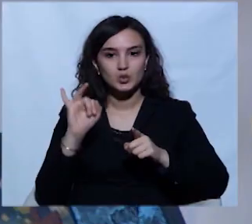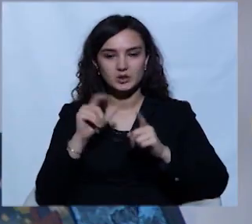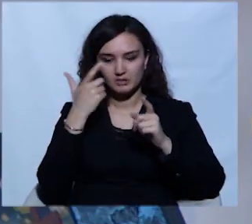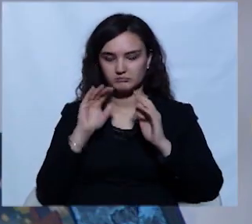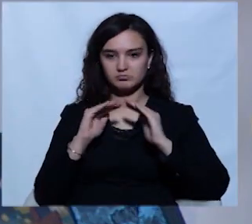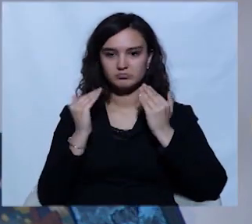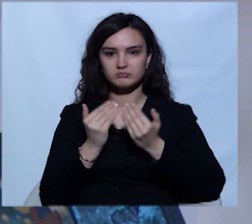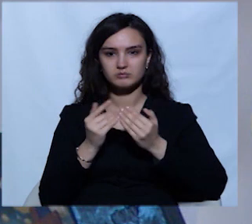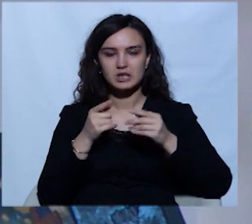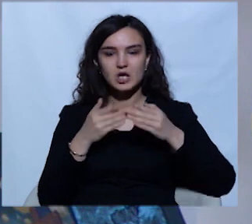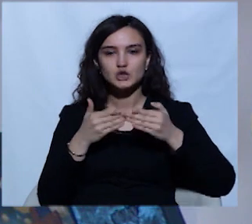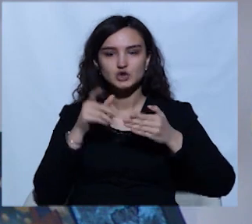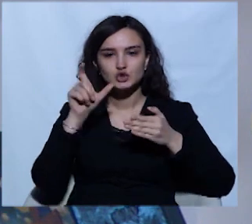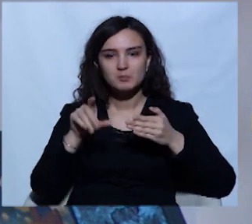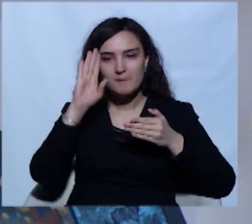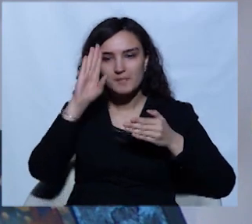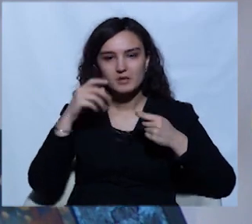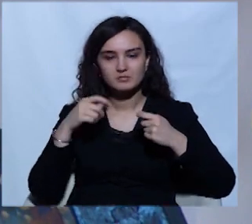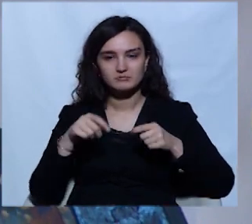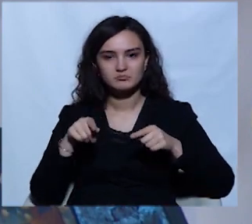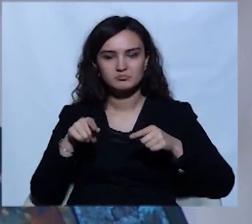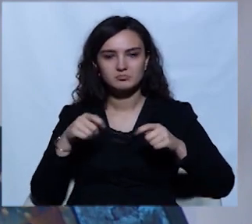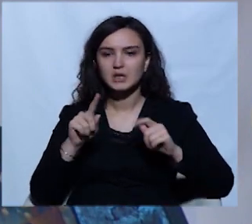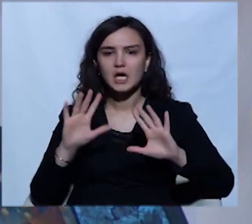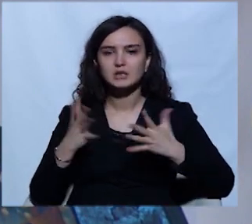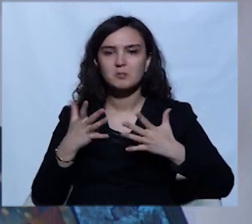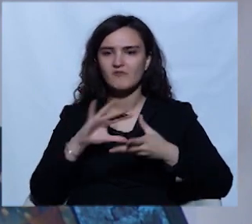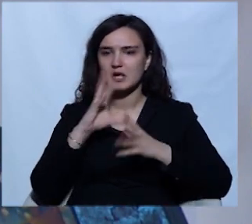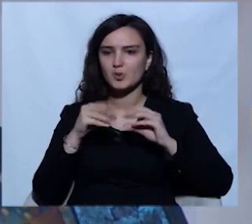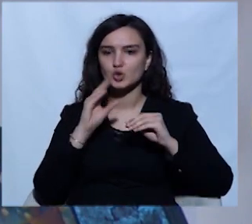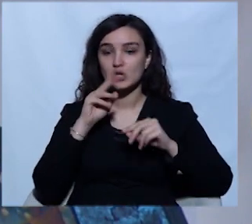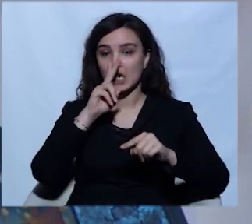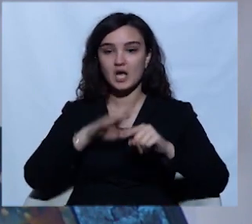ultimate shipwreck story, for sure. What happens when you lose everything?